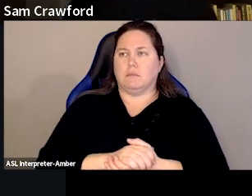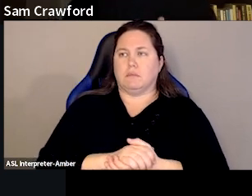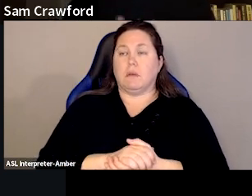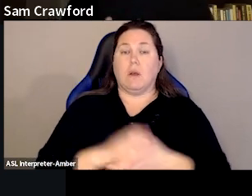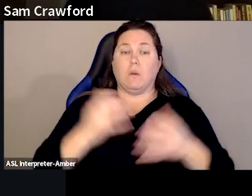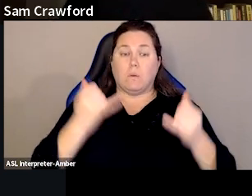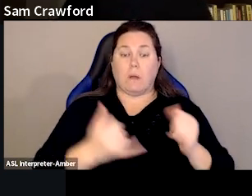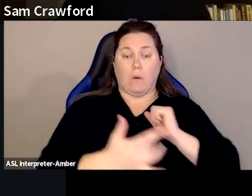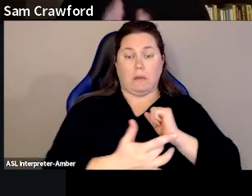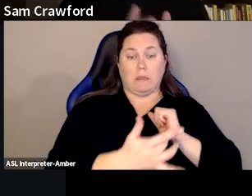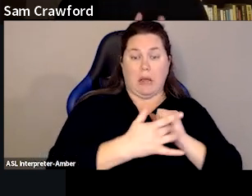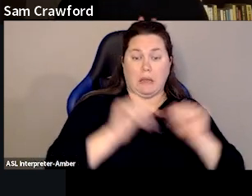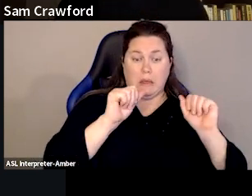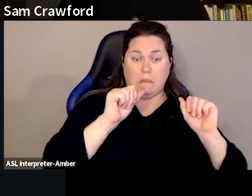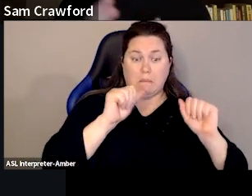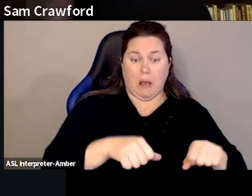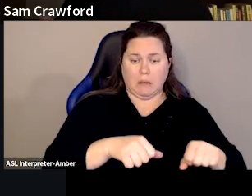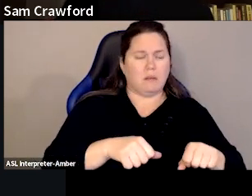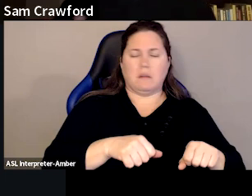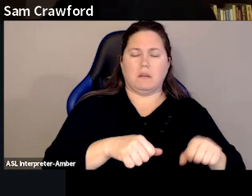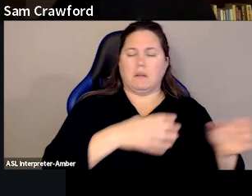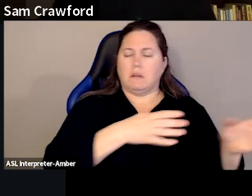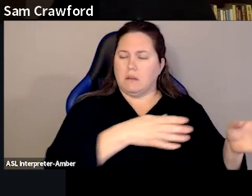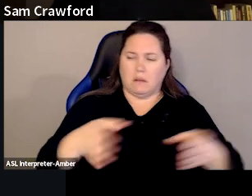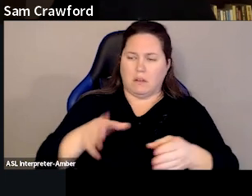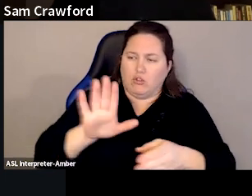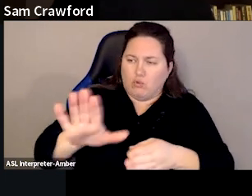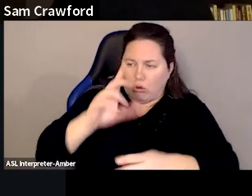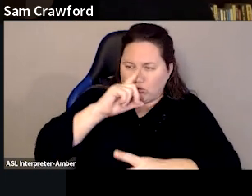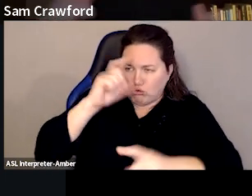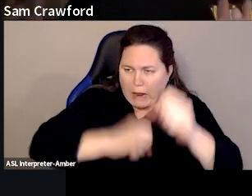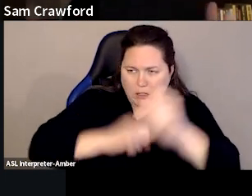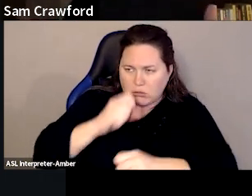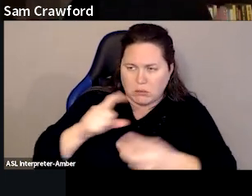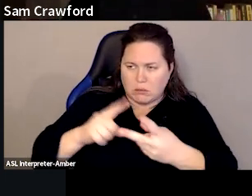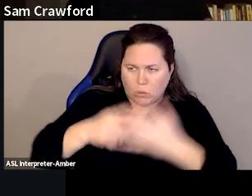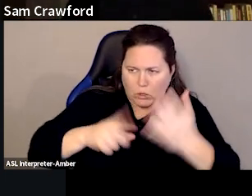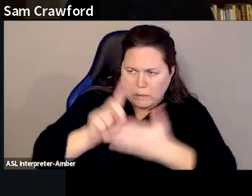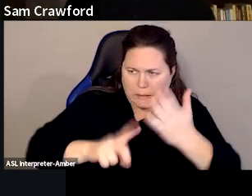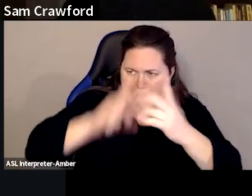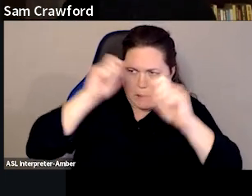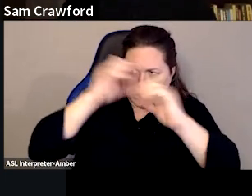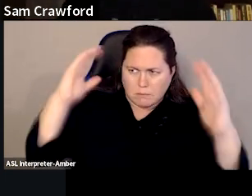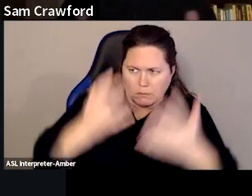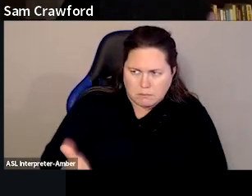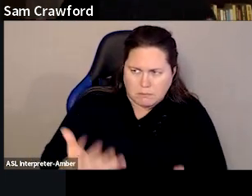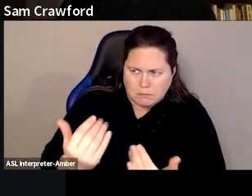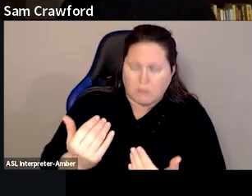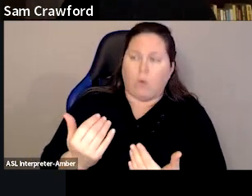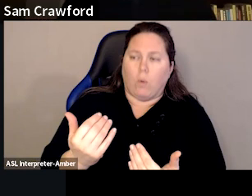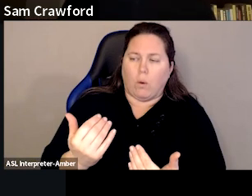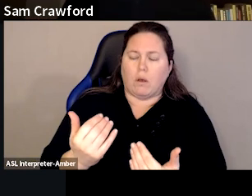and instead we can zero in on strategy and design, because the technical capabilities are pretty